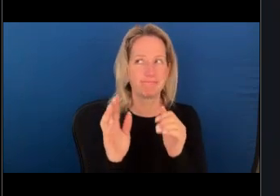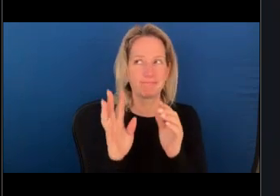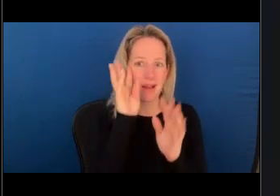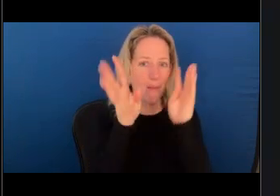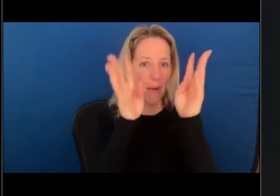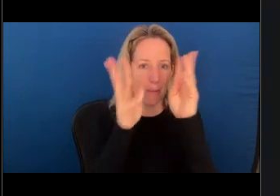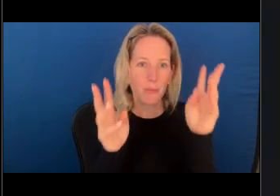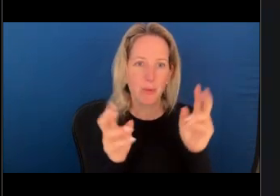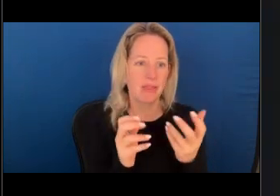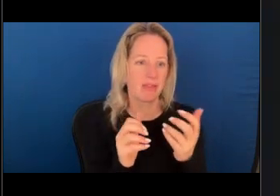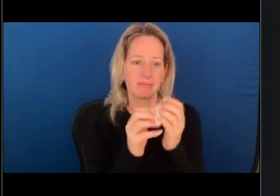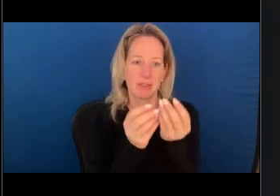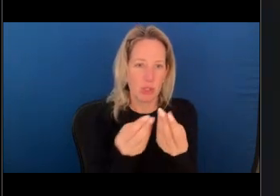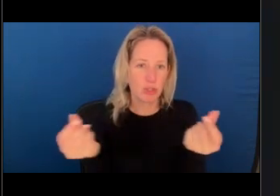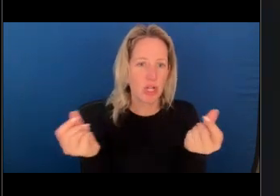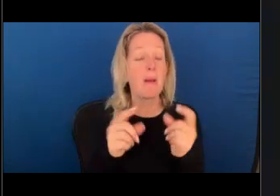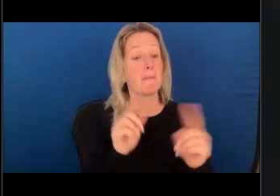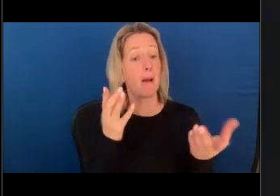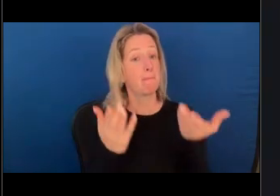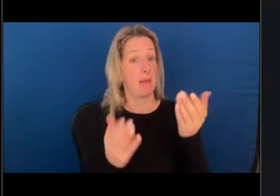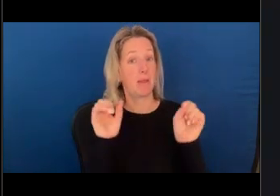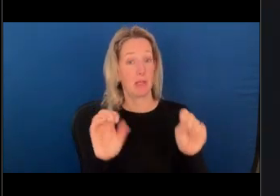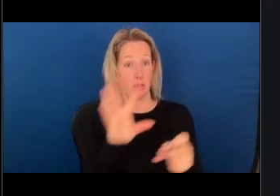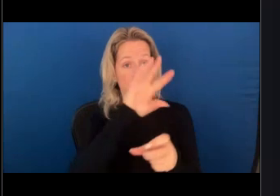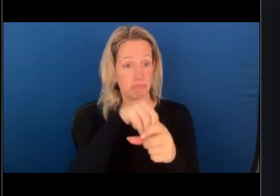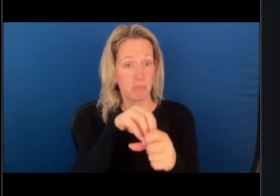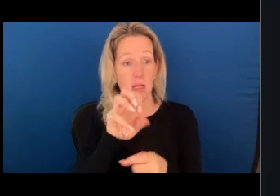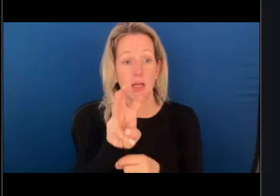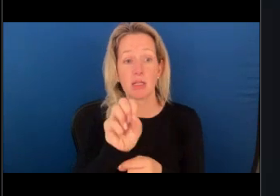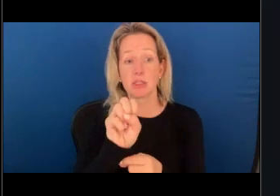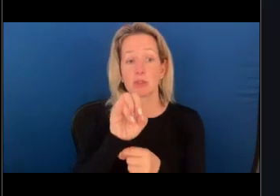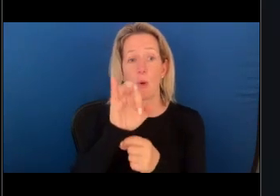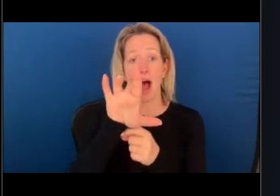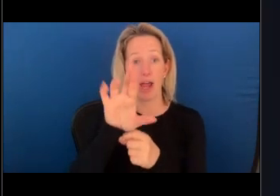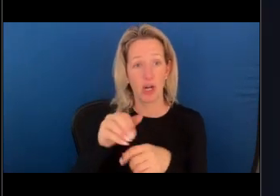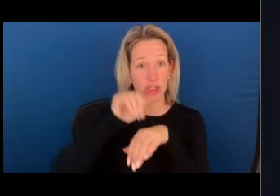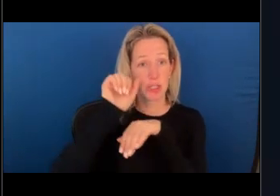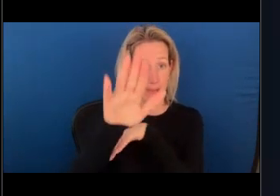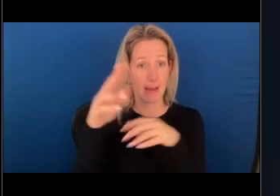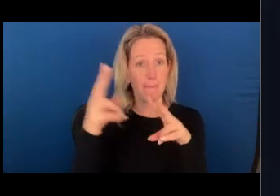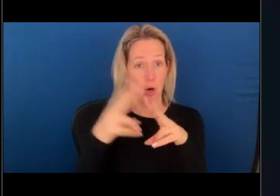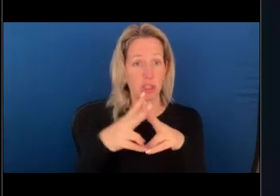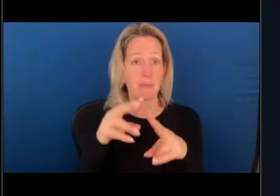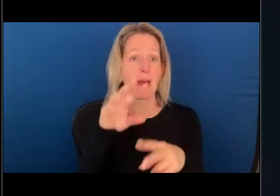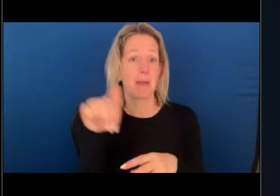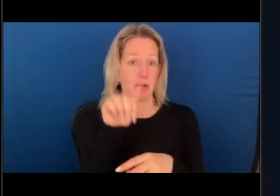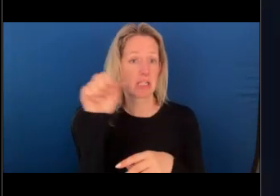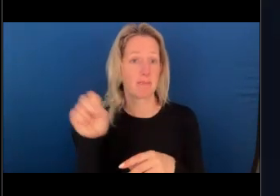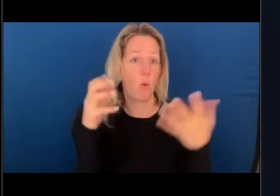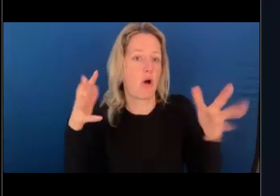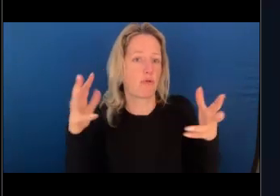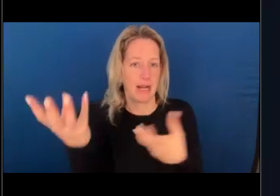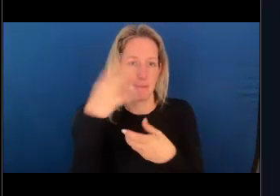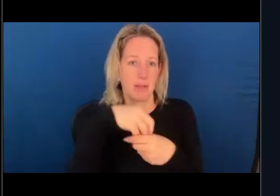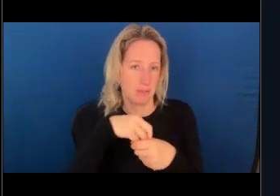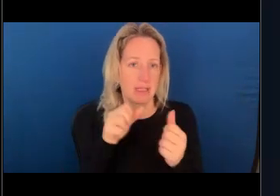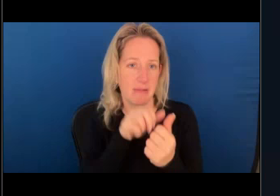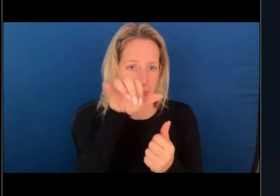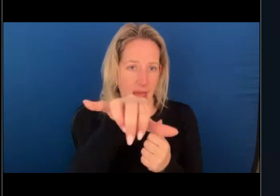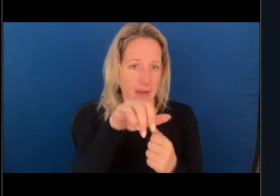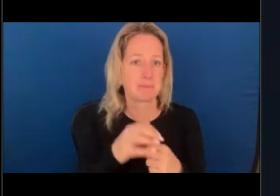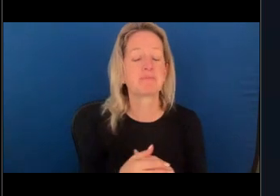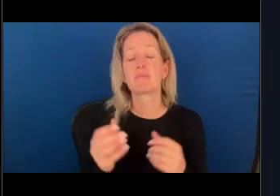begin participating in something like the Swire Shipping Partnership that American Samoa is already participating in. And really,